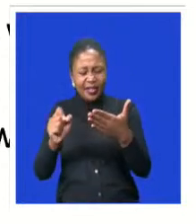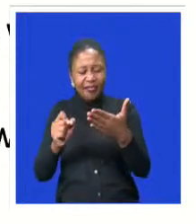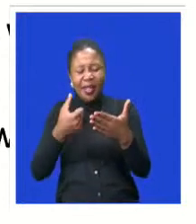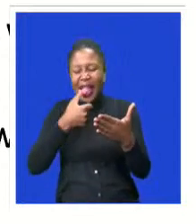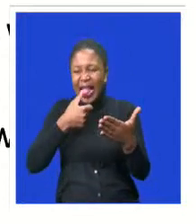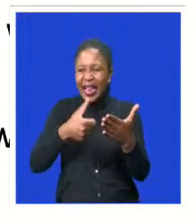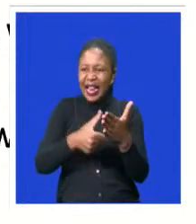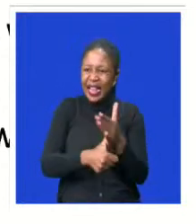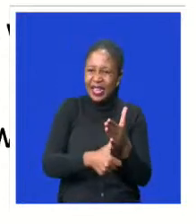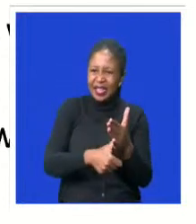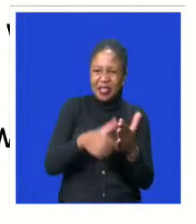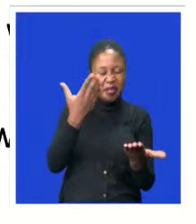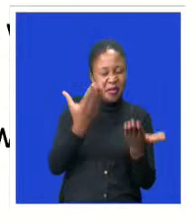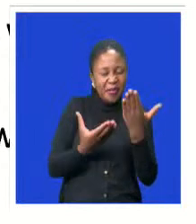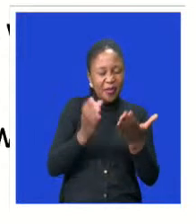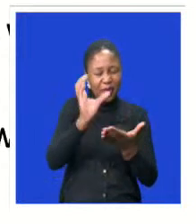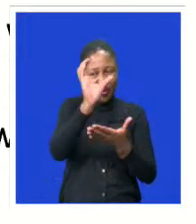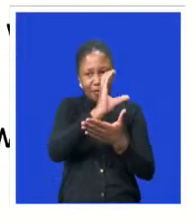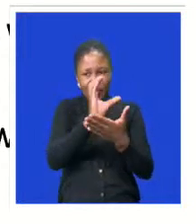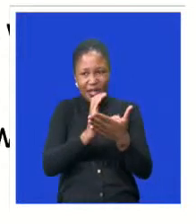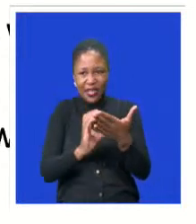composition.